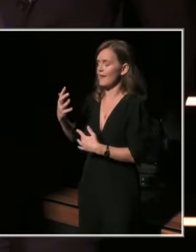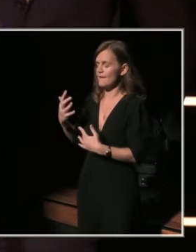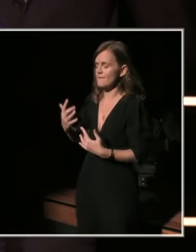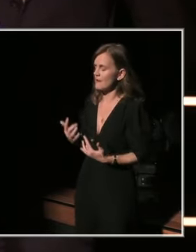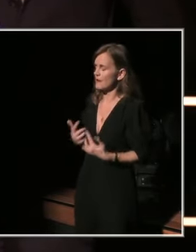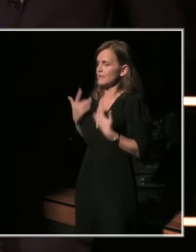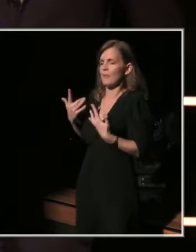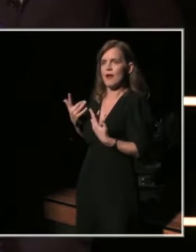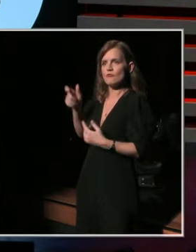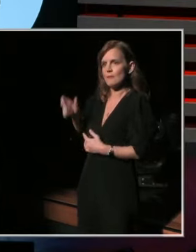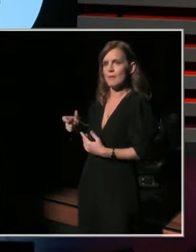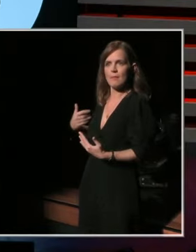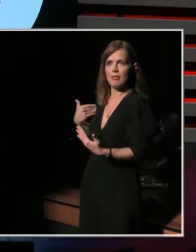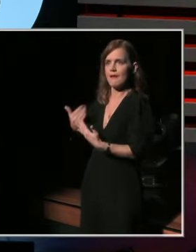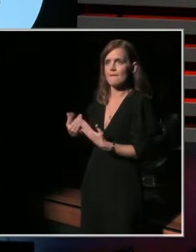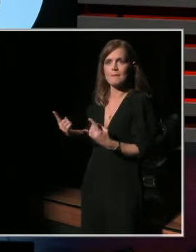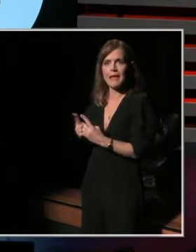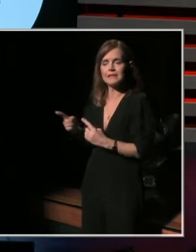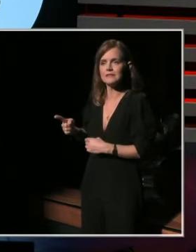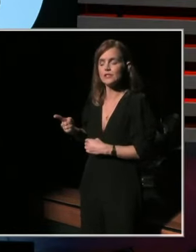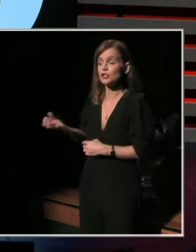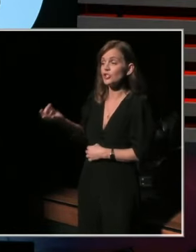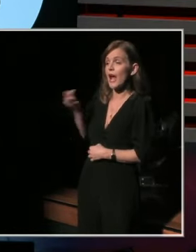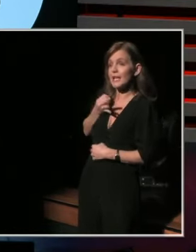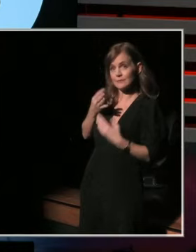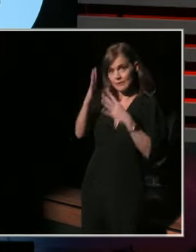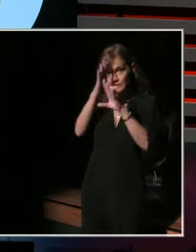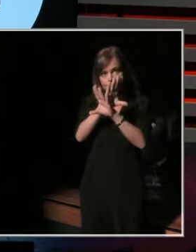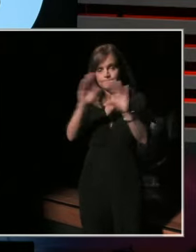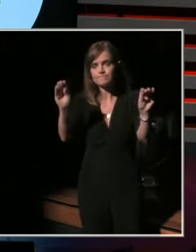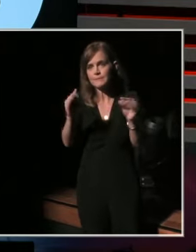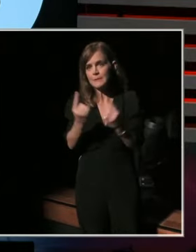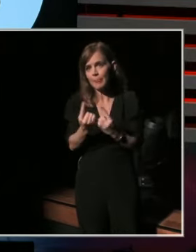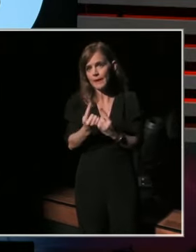met. And she asked me to read this message to you.